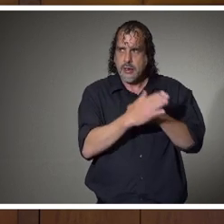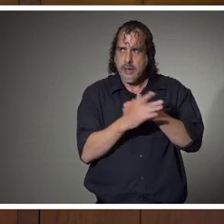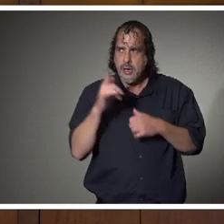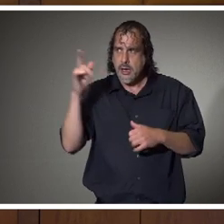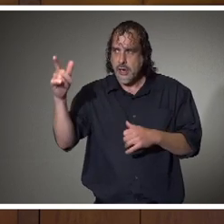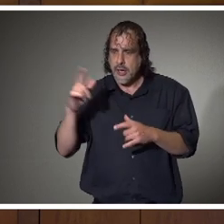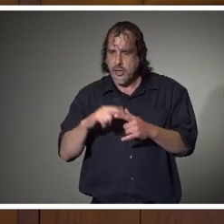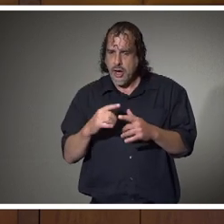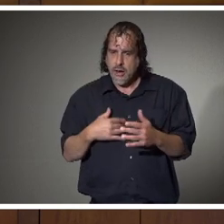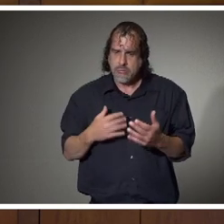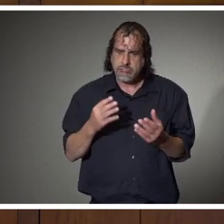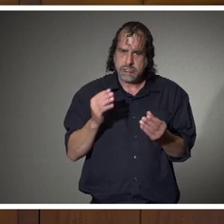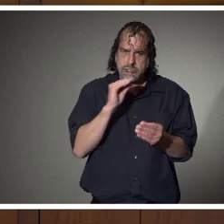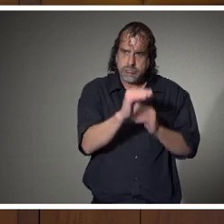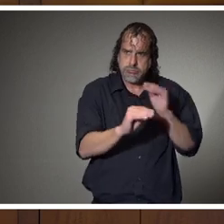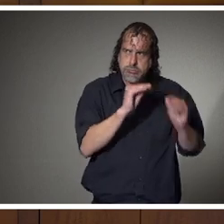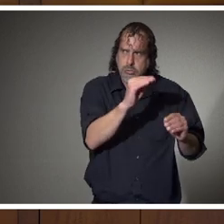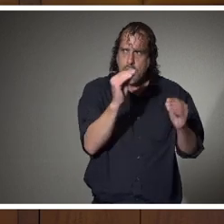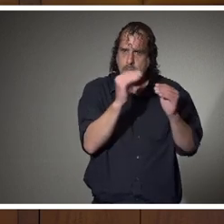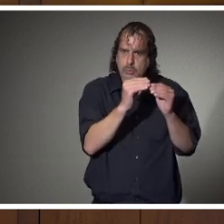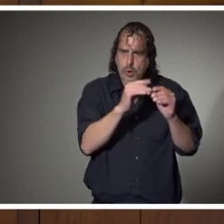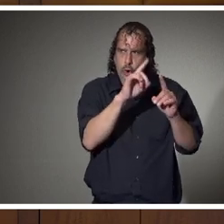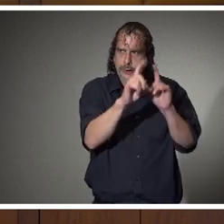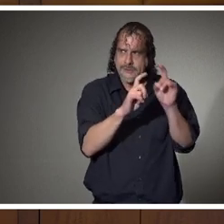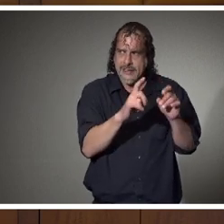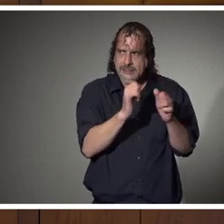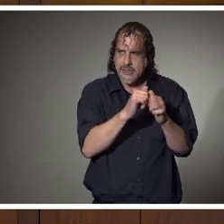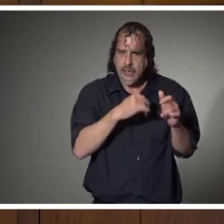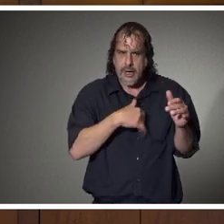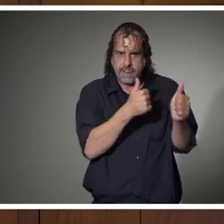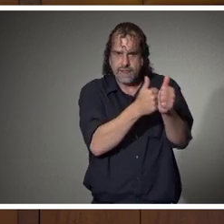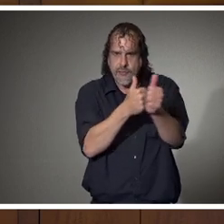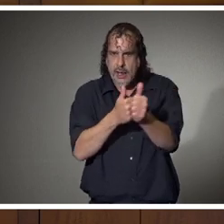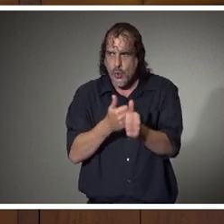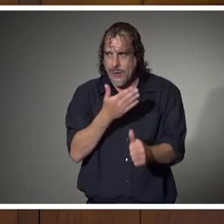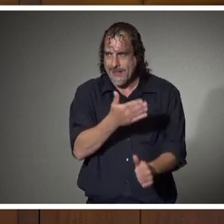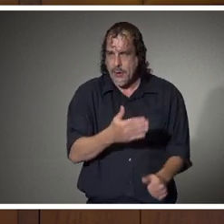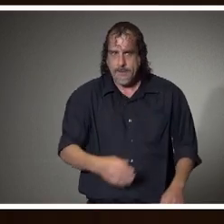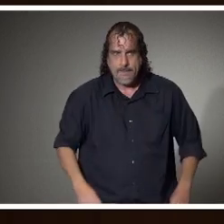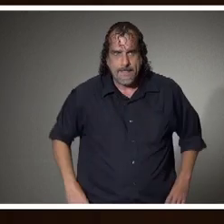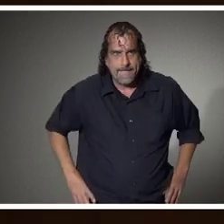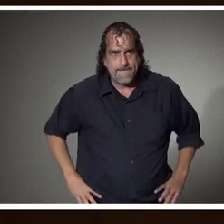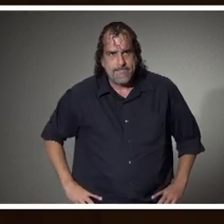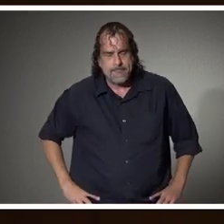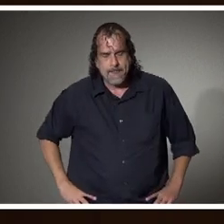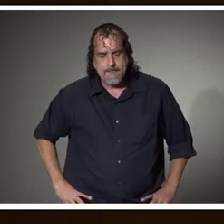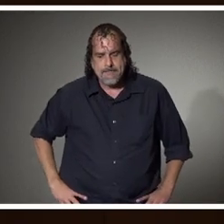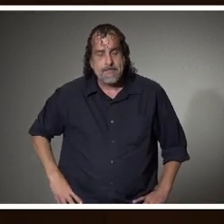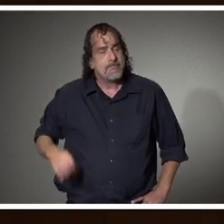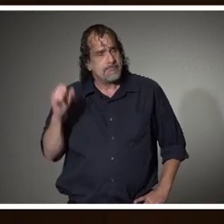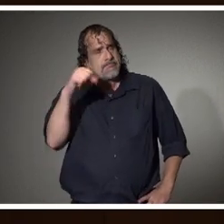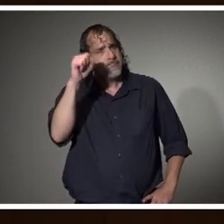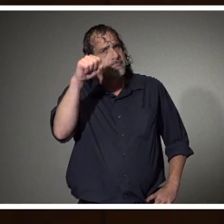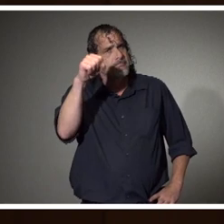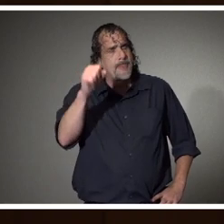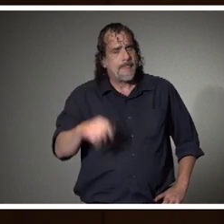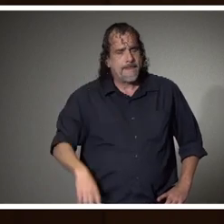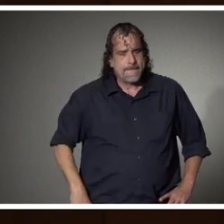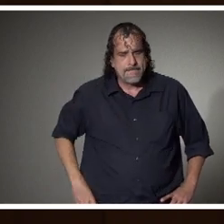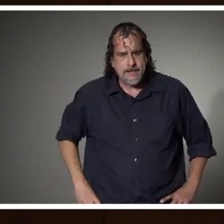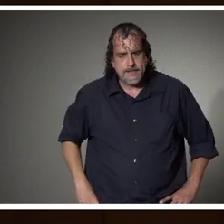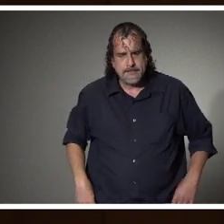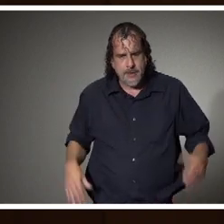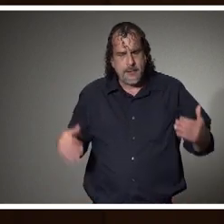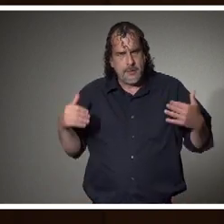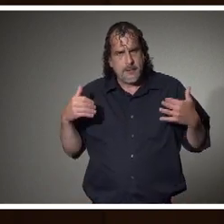added resources for testing and transmission containment there? Yes, absolutely. So we've